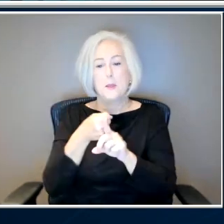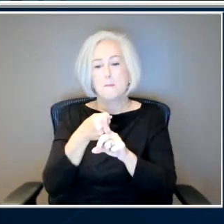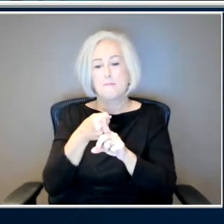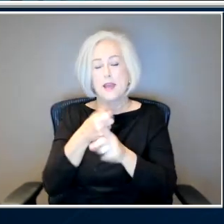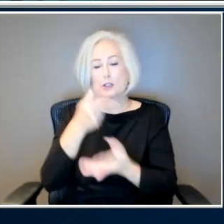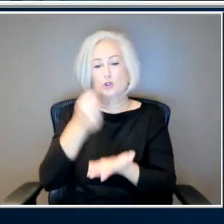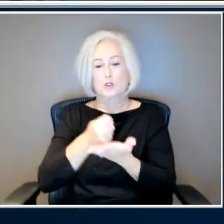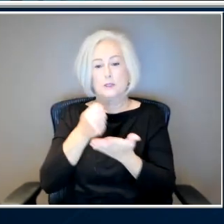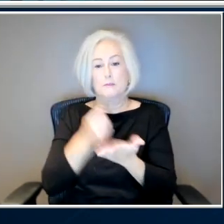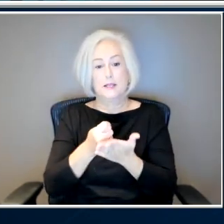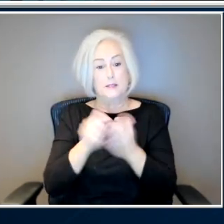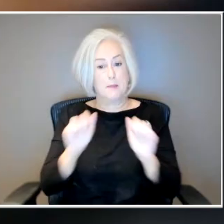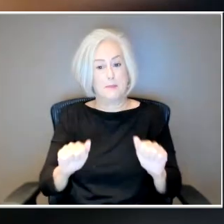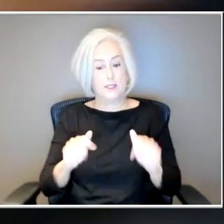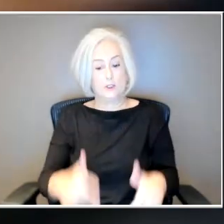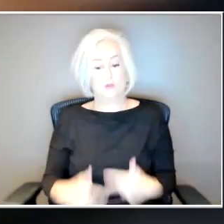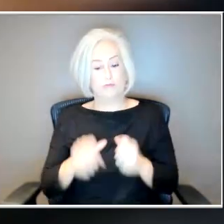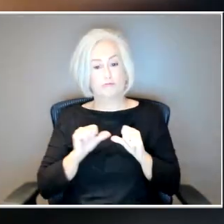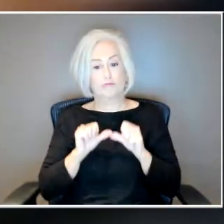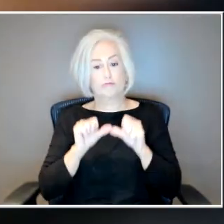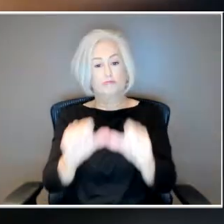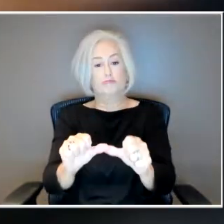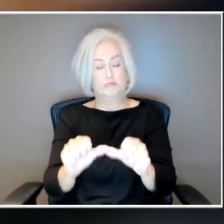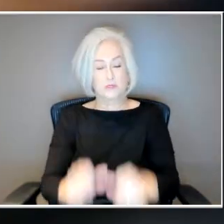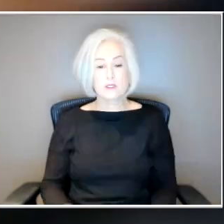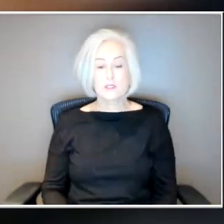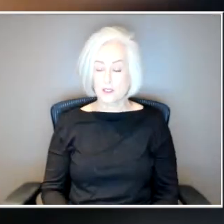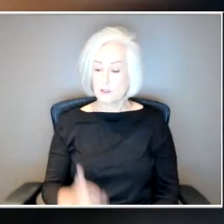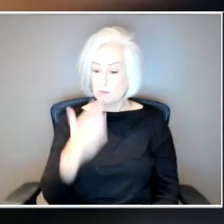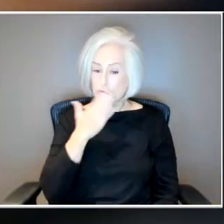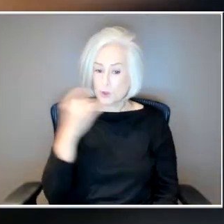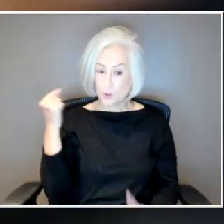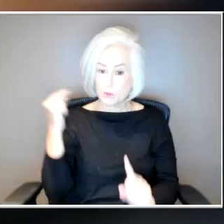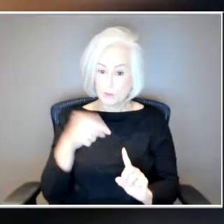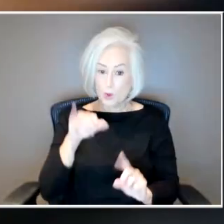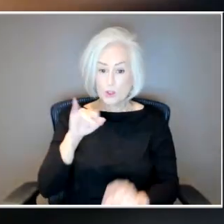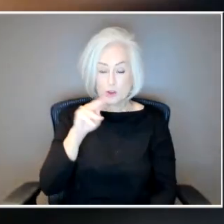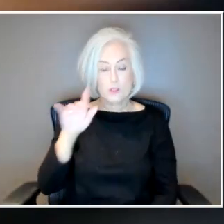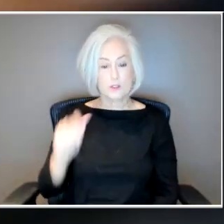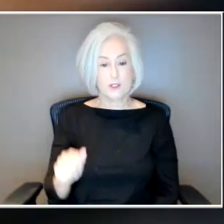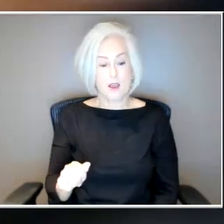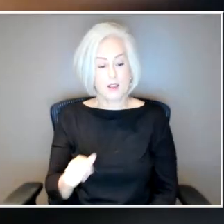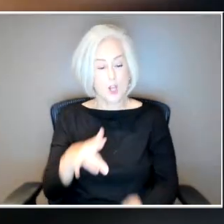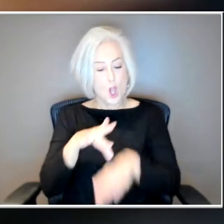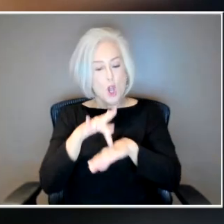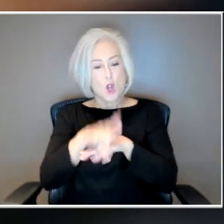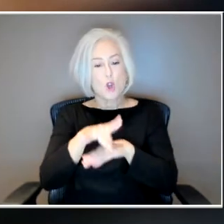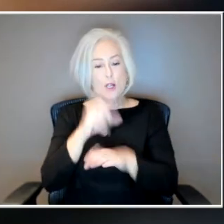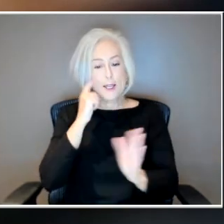survivability? Yeah, that's a great point, Jessica. So it's all about early detection, and that's the